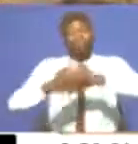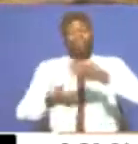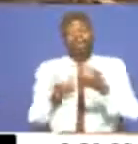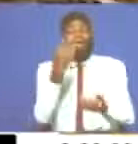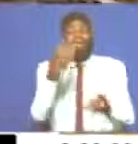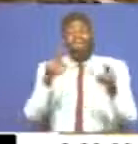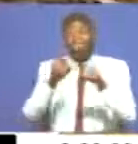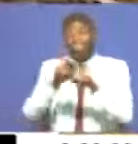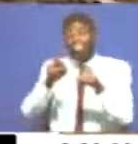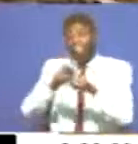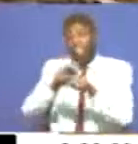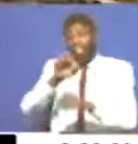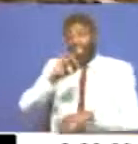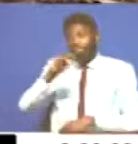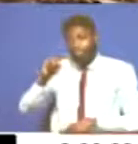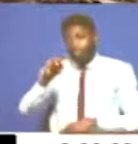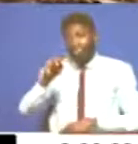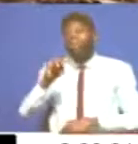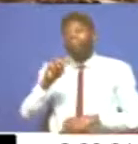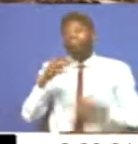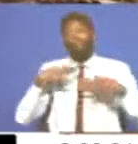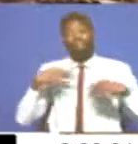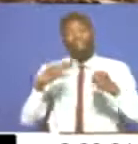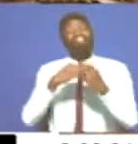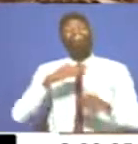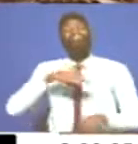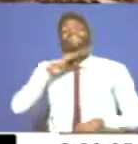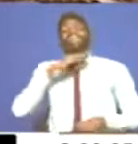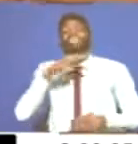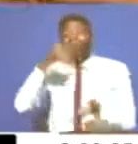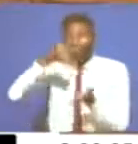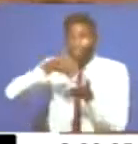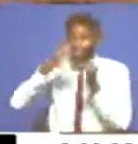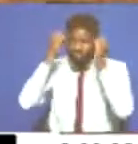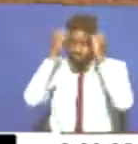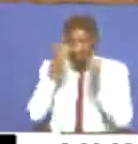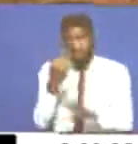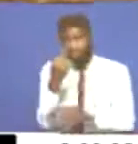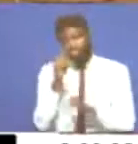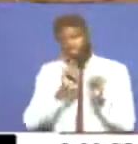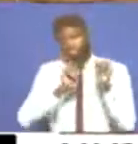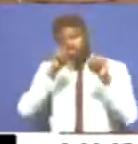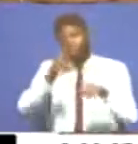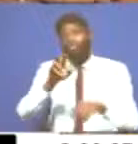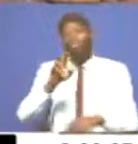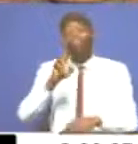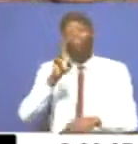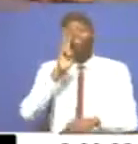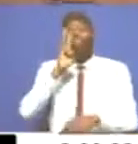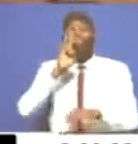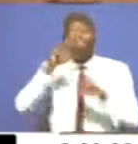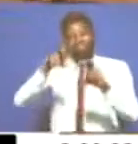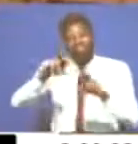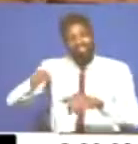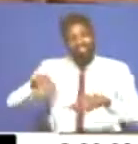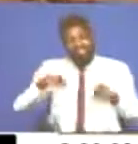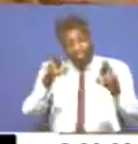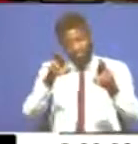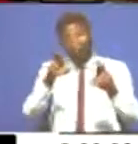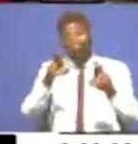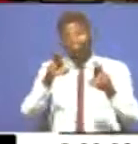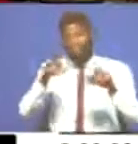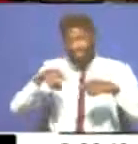2 pupils who had gone to River Kerio to fetch water. A pupil sustained injuries during the attack and is receiving